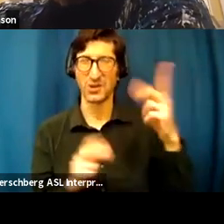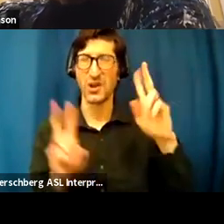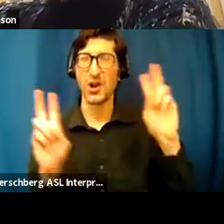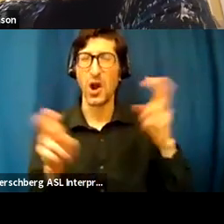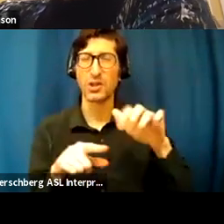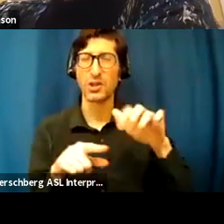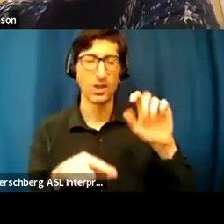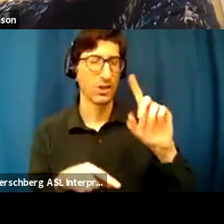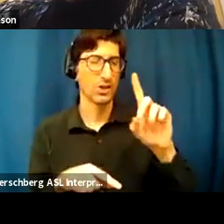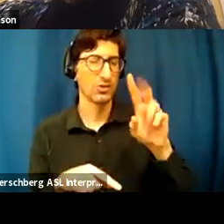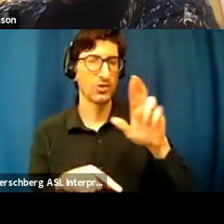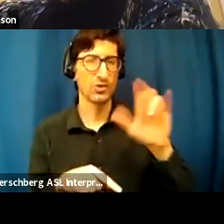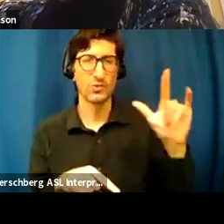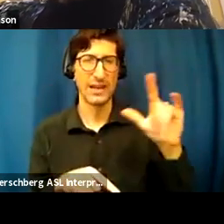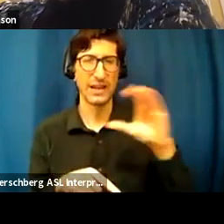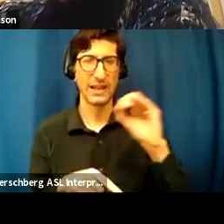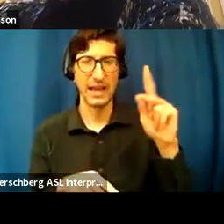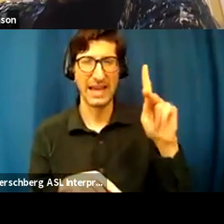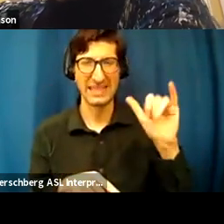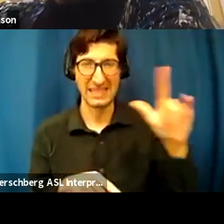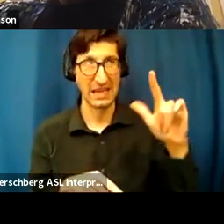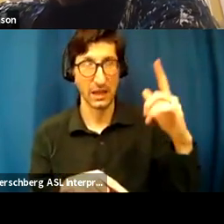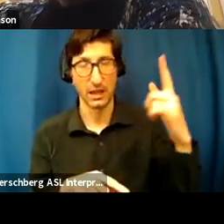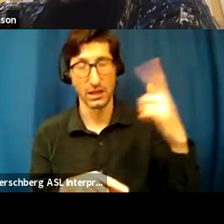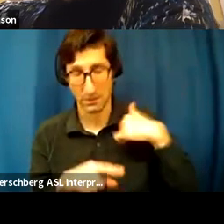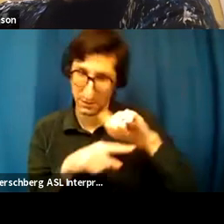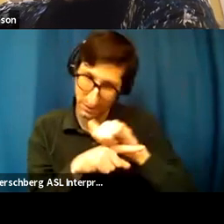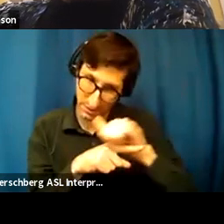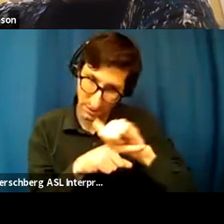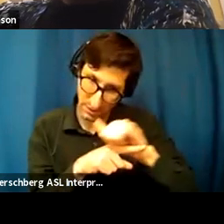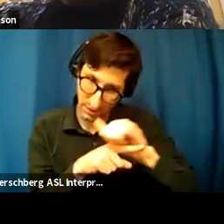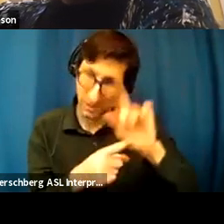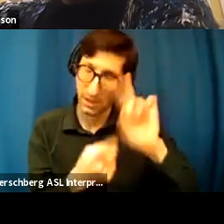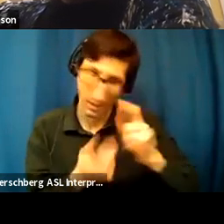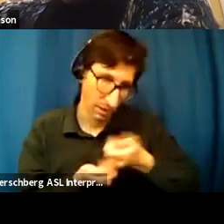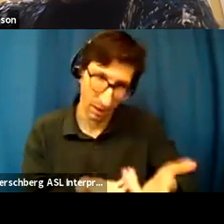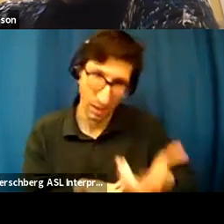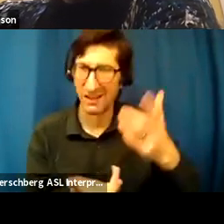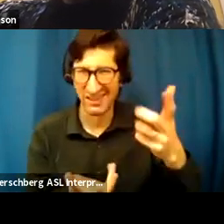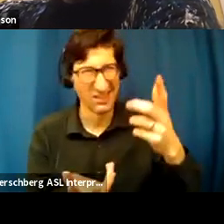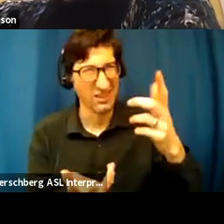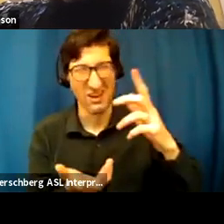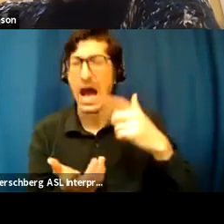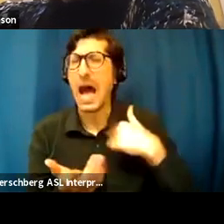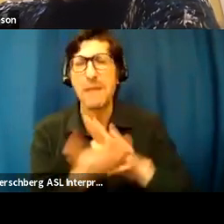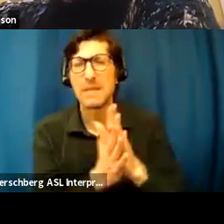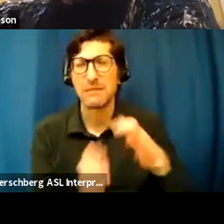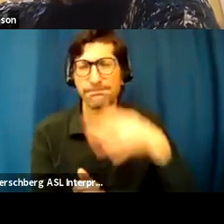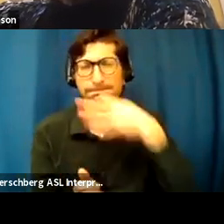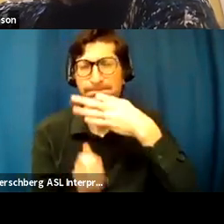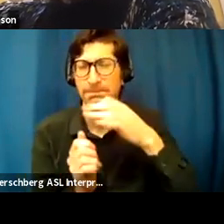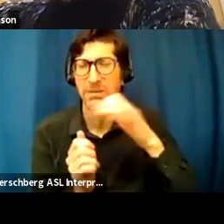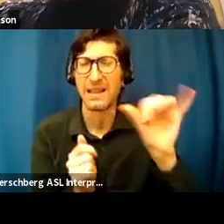say one of the things I got out of high school was I became a great Jeopardy player. I knew a lot of tidbits of